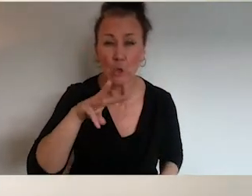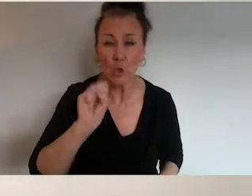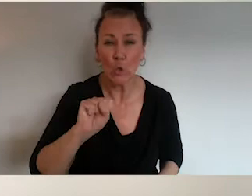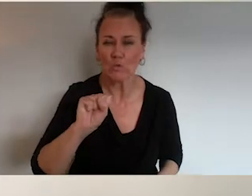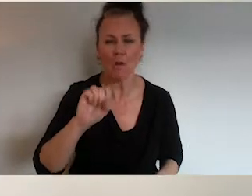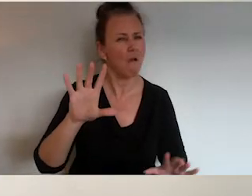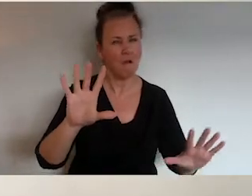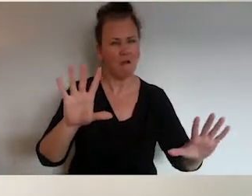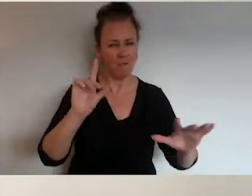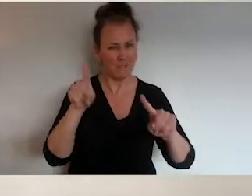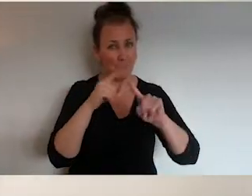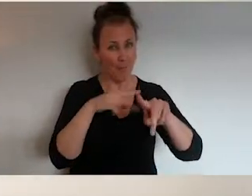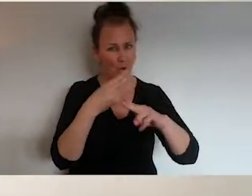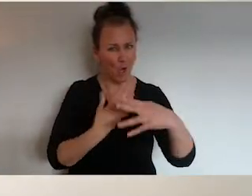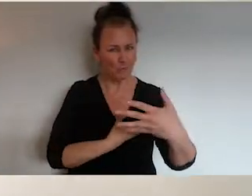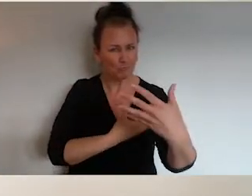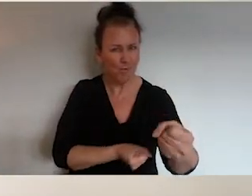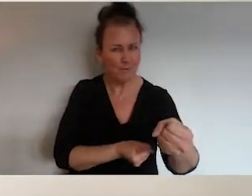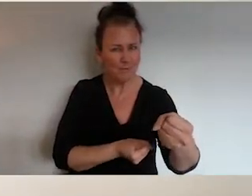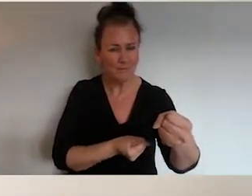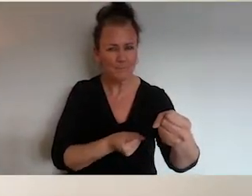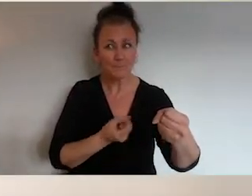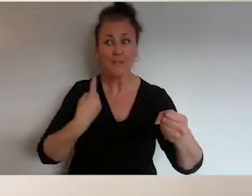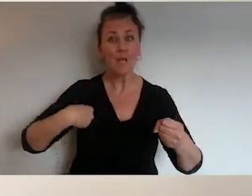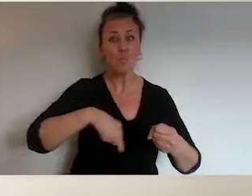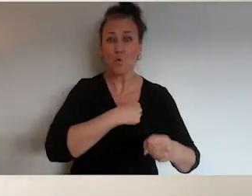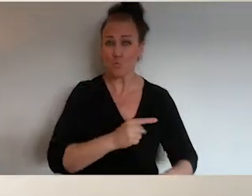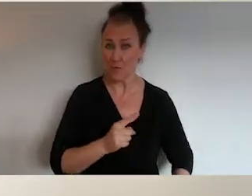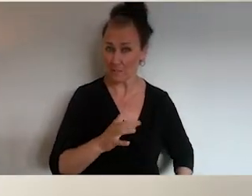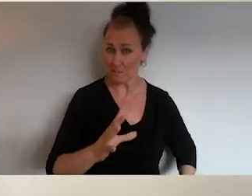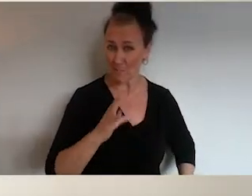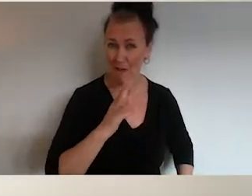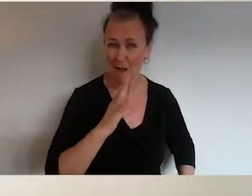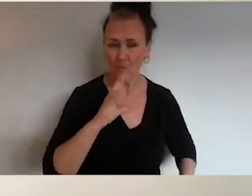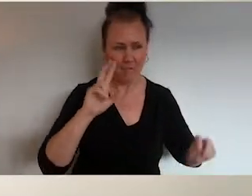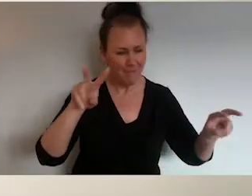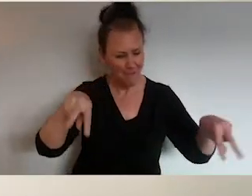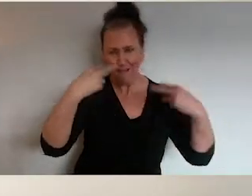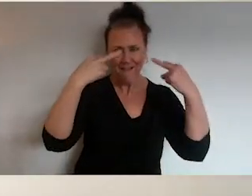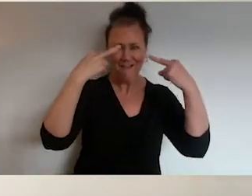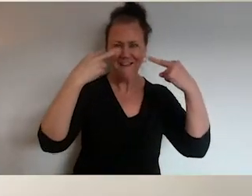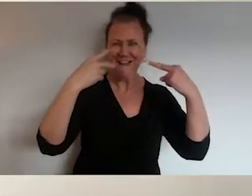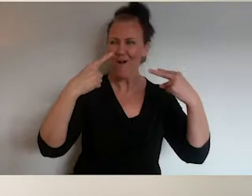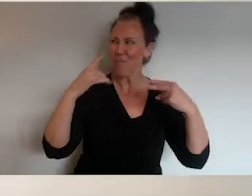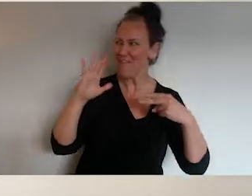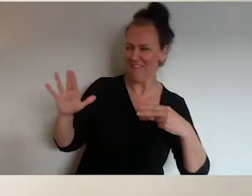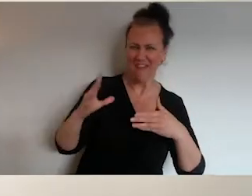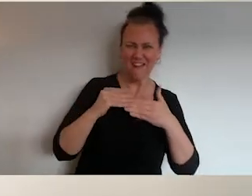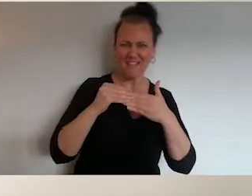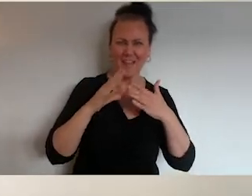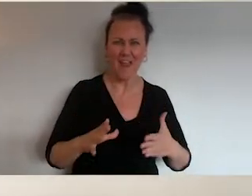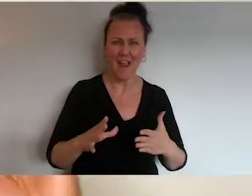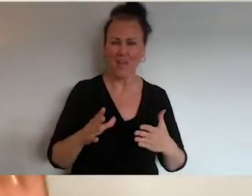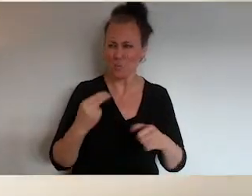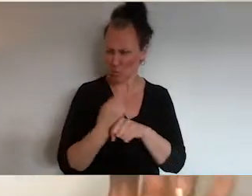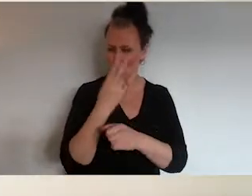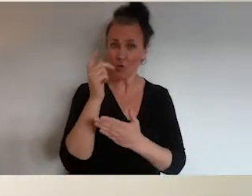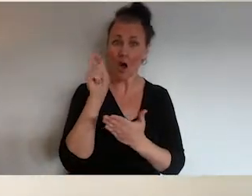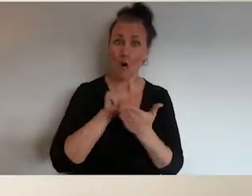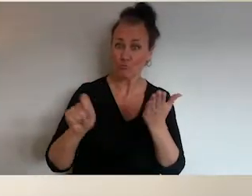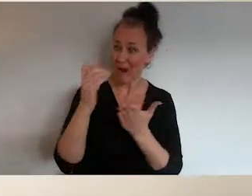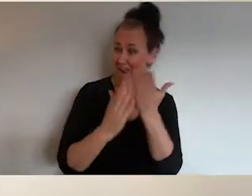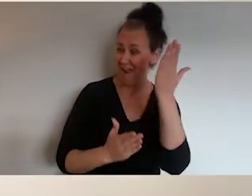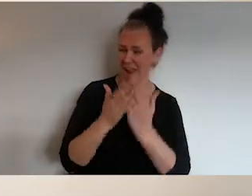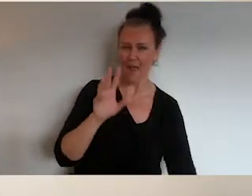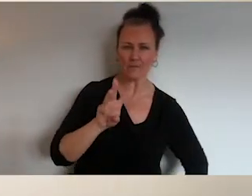called trust. You know what we wrote as representatives of our group. So when we spoke, we were recognized as their leaders. And with our right